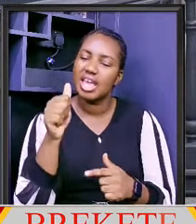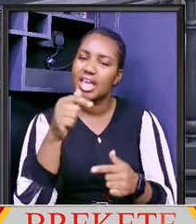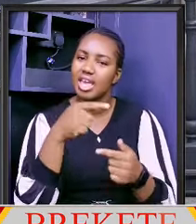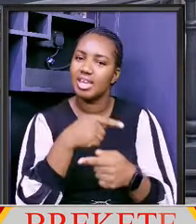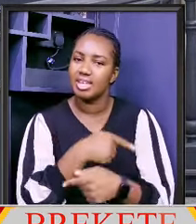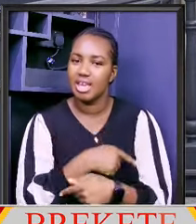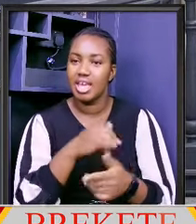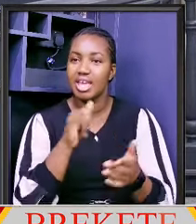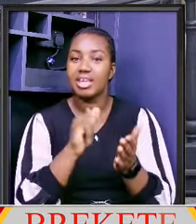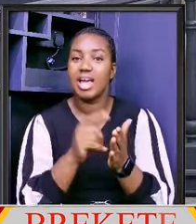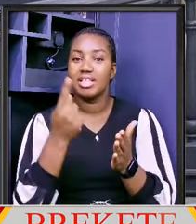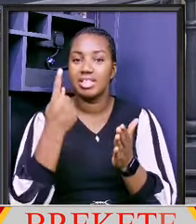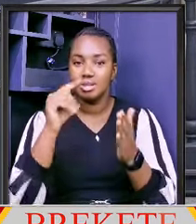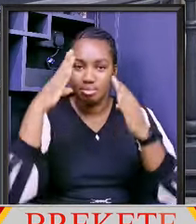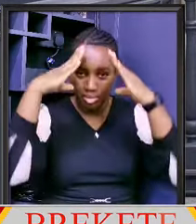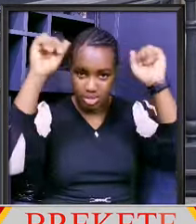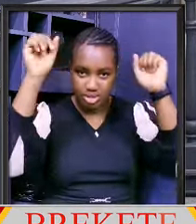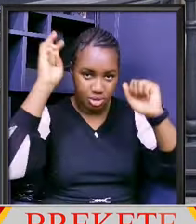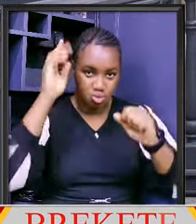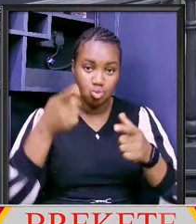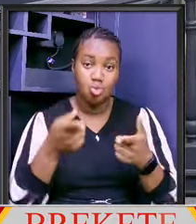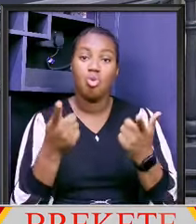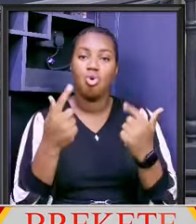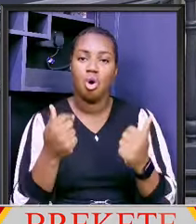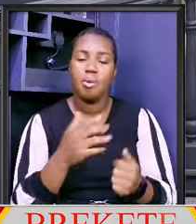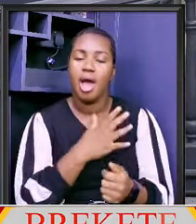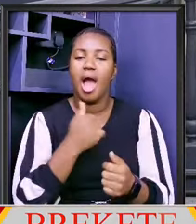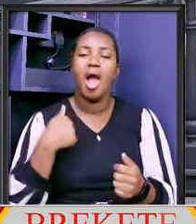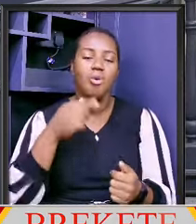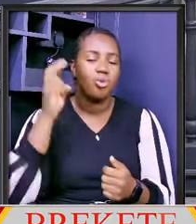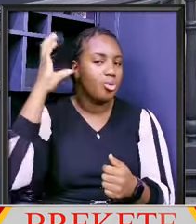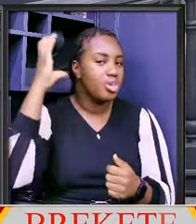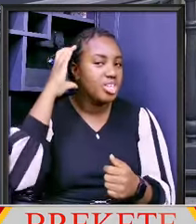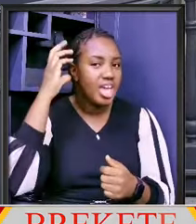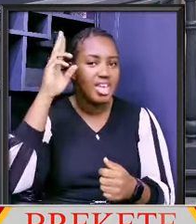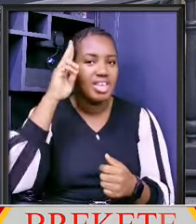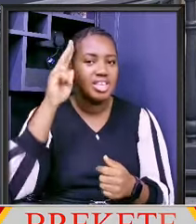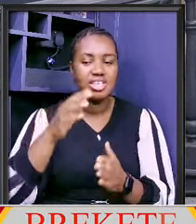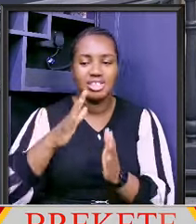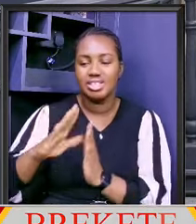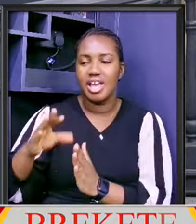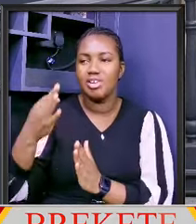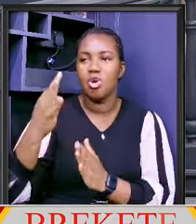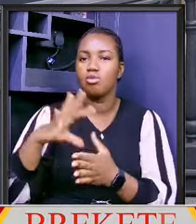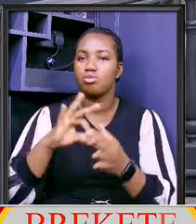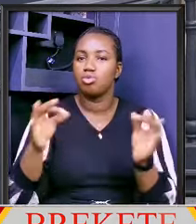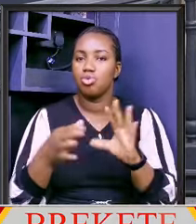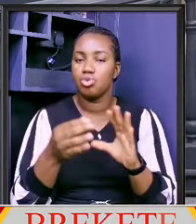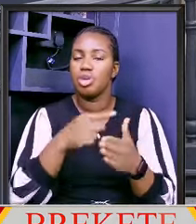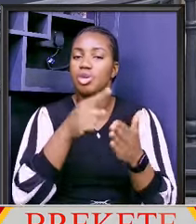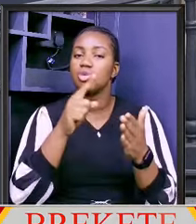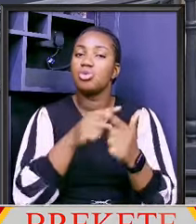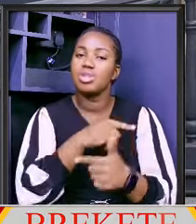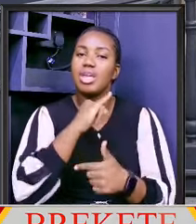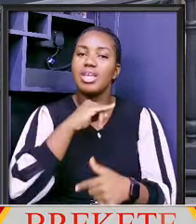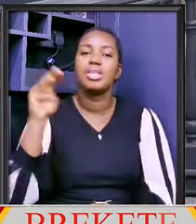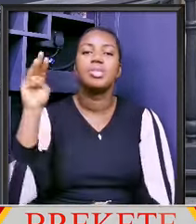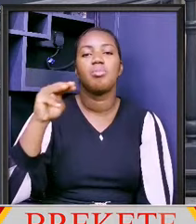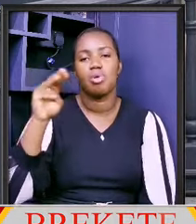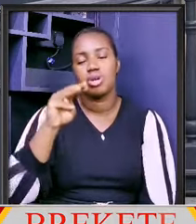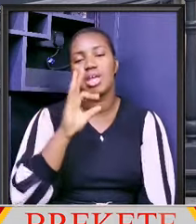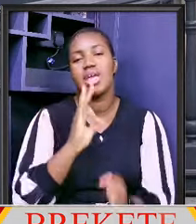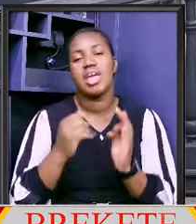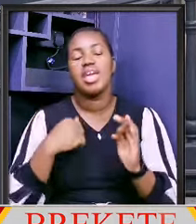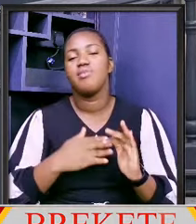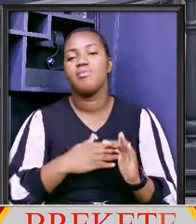the president will come. Make we hear in own side of the story. Today na Monday. If we give